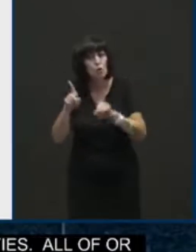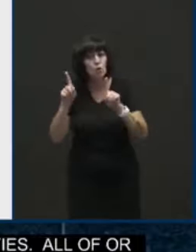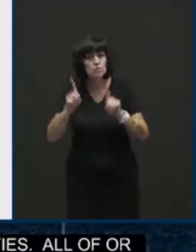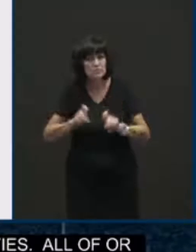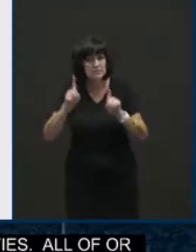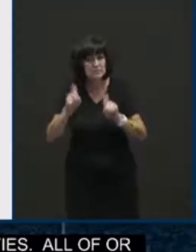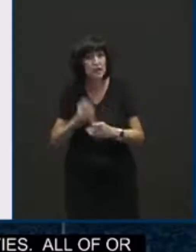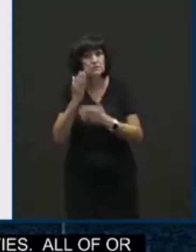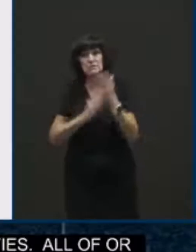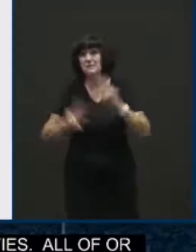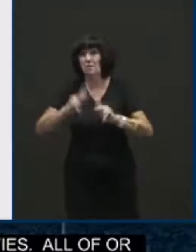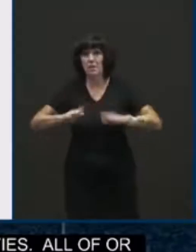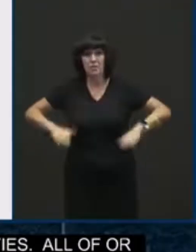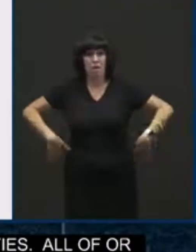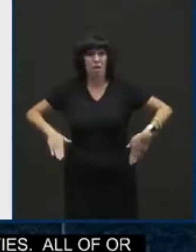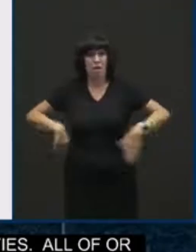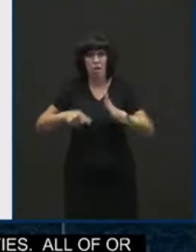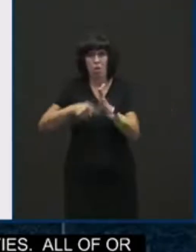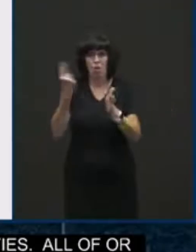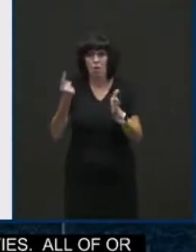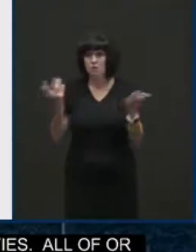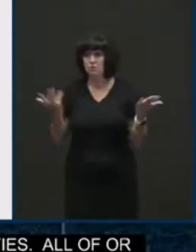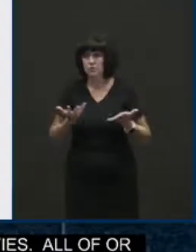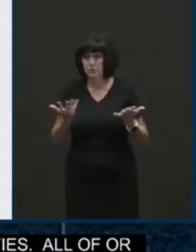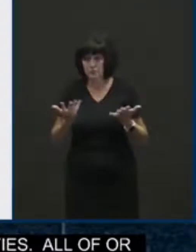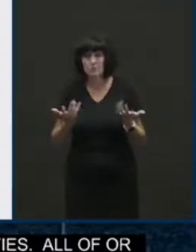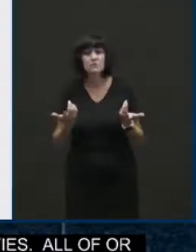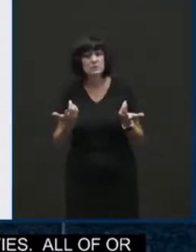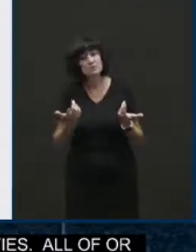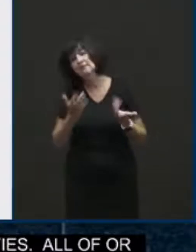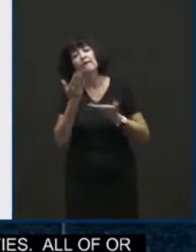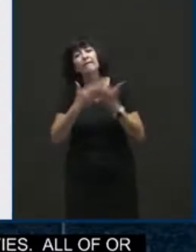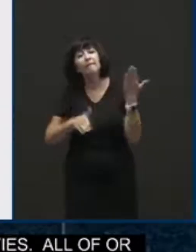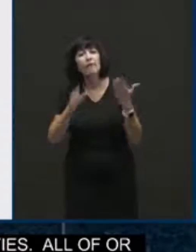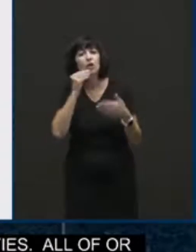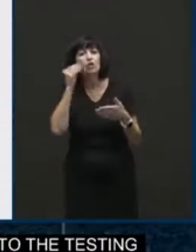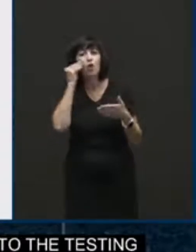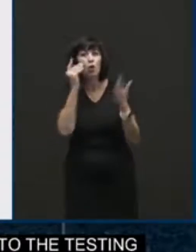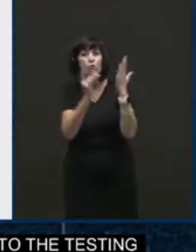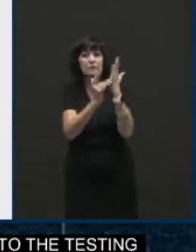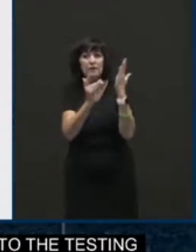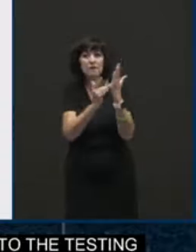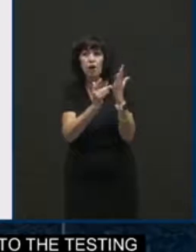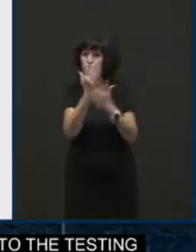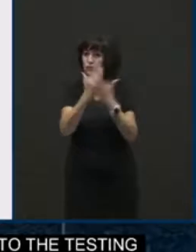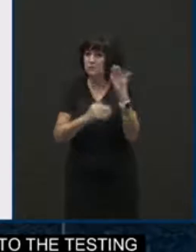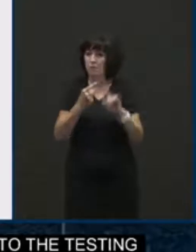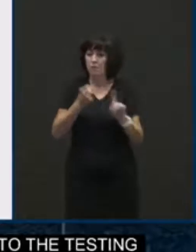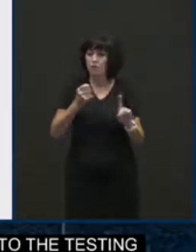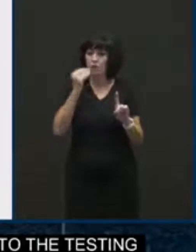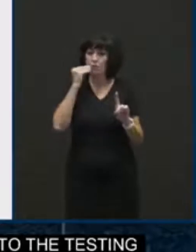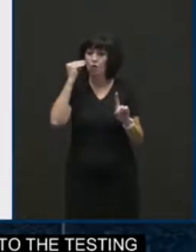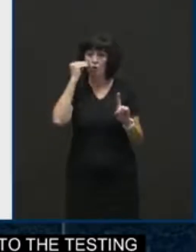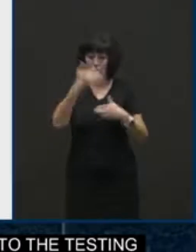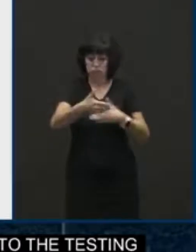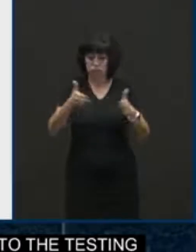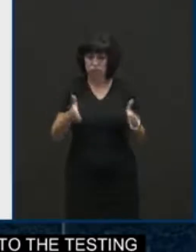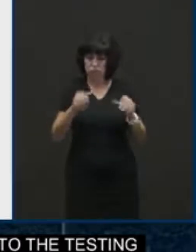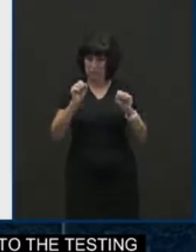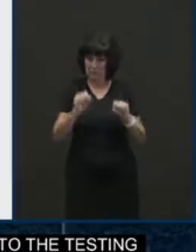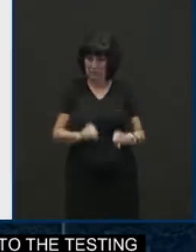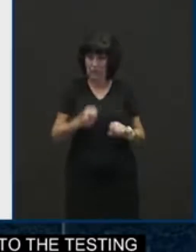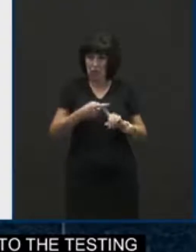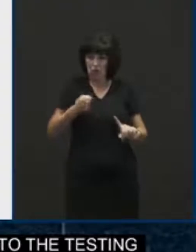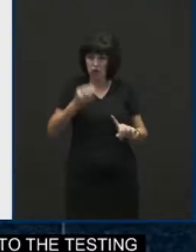we're seeing other technologies, the test-at-home technology, which we've used, as you said, for school personnel,